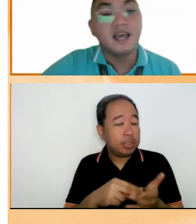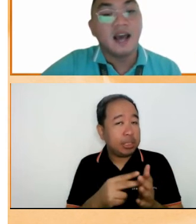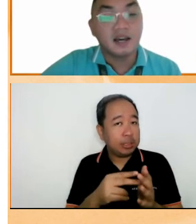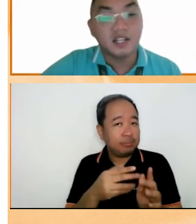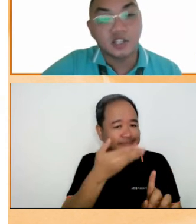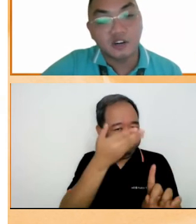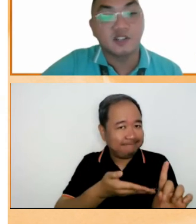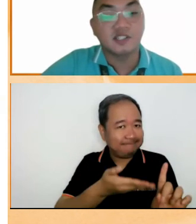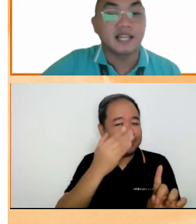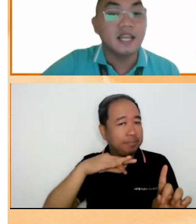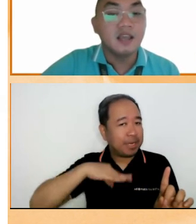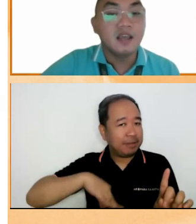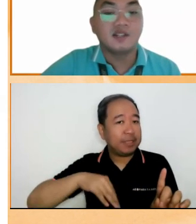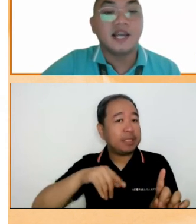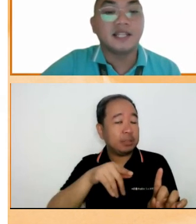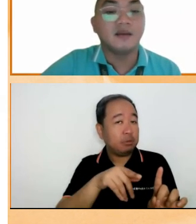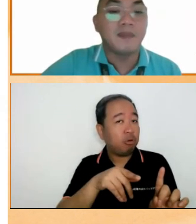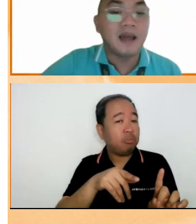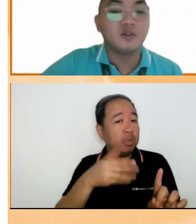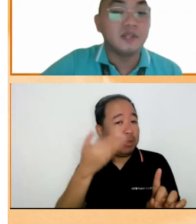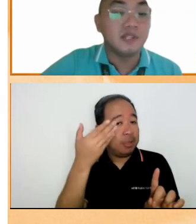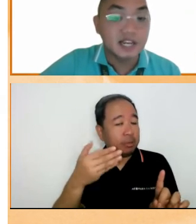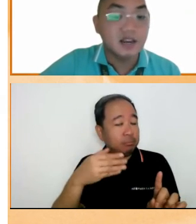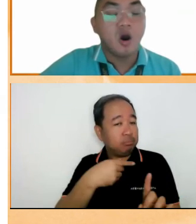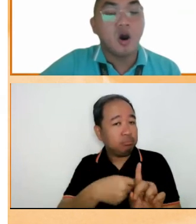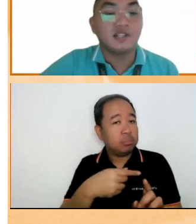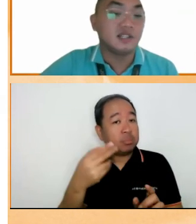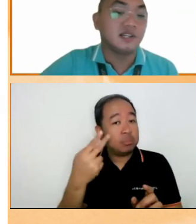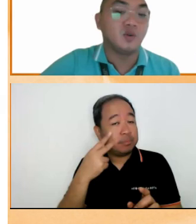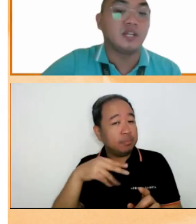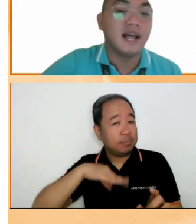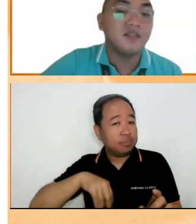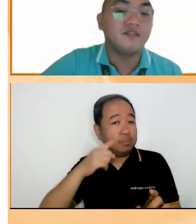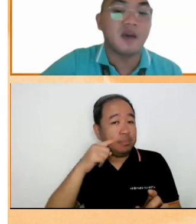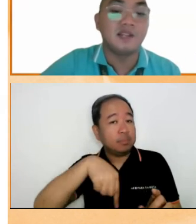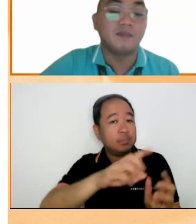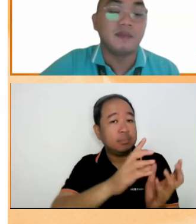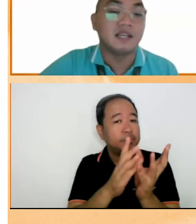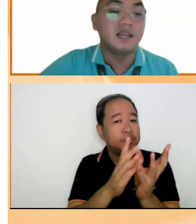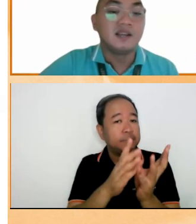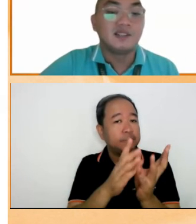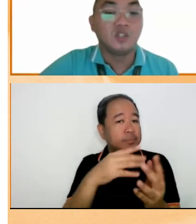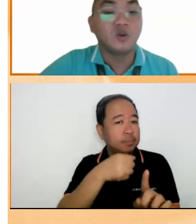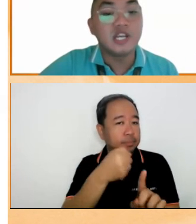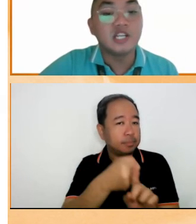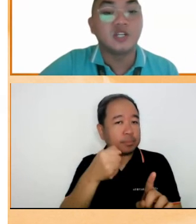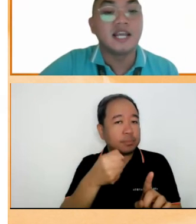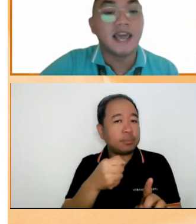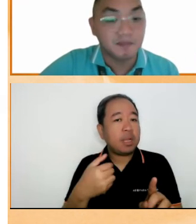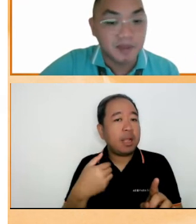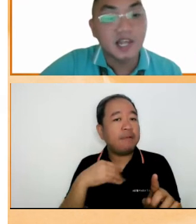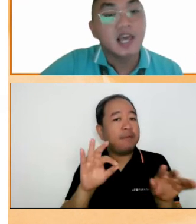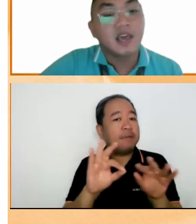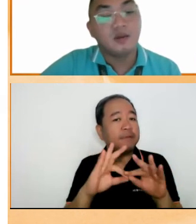well-being, a return for society. Societal impact should be seen on a citizen's total health, family stability, social cohesion,